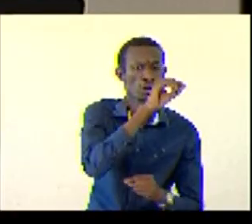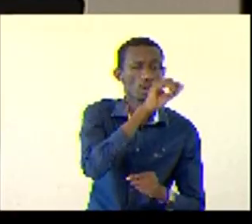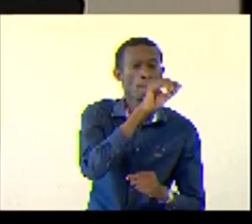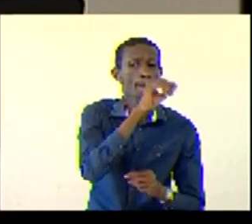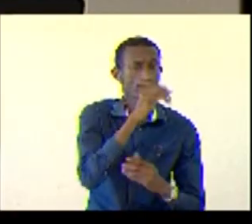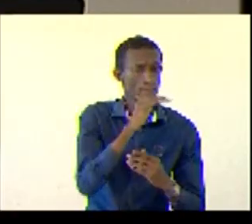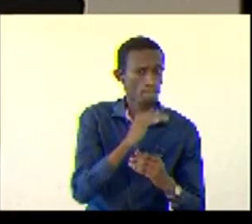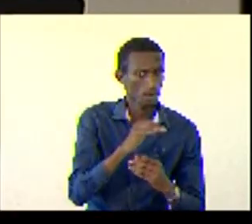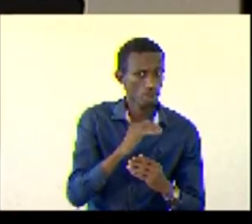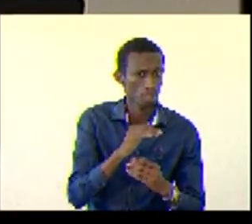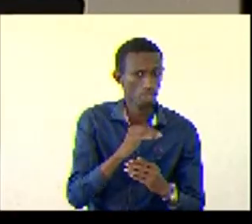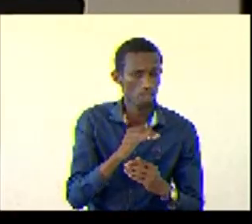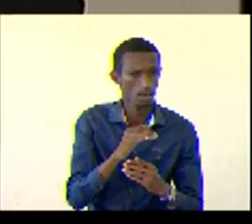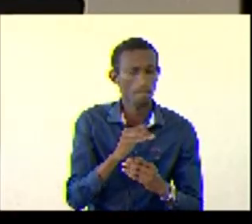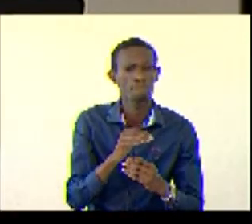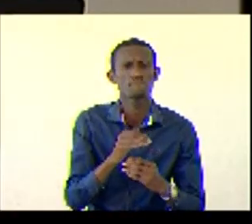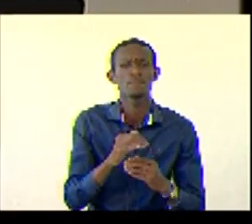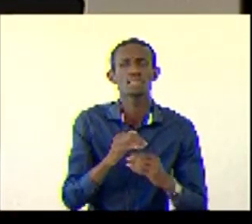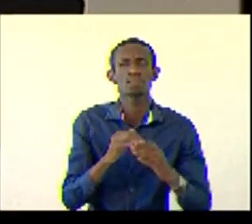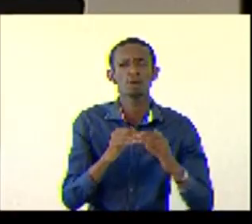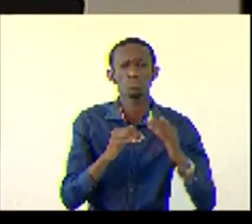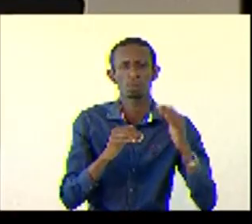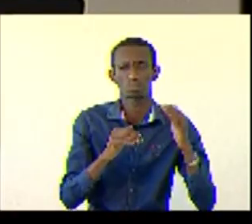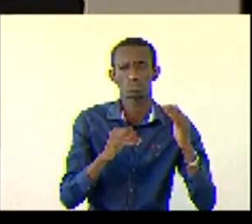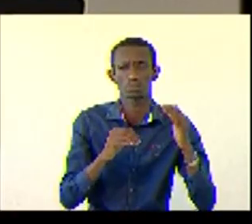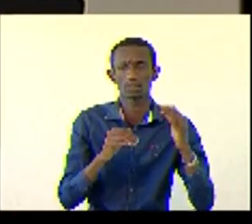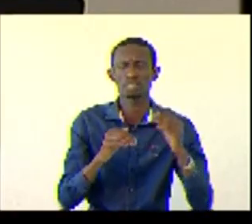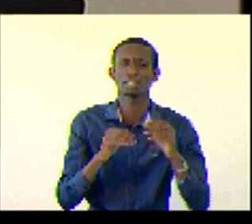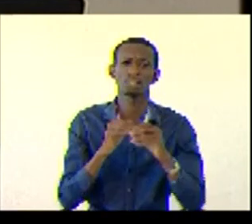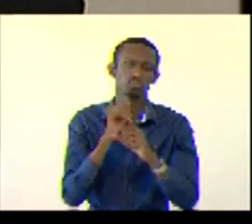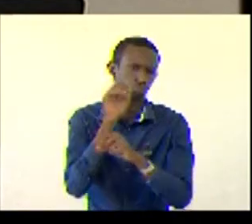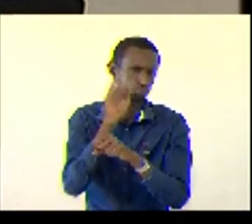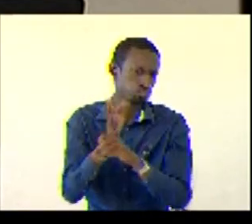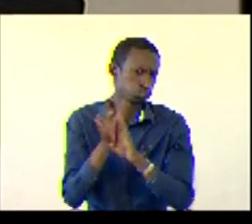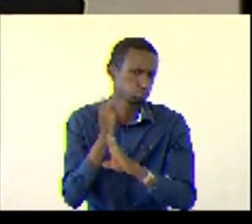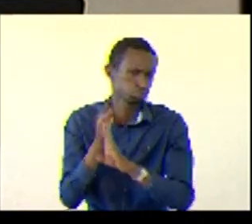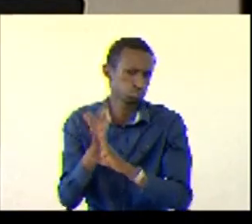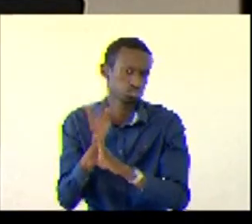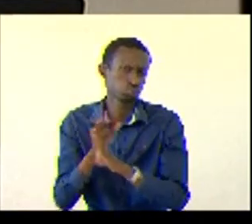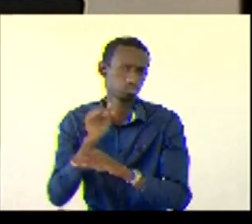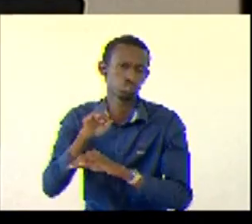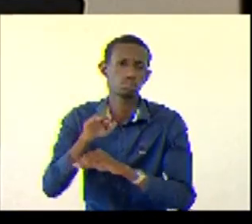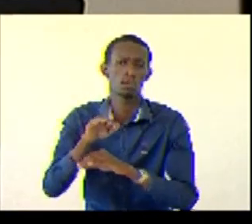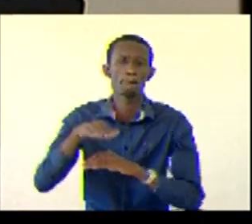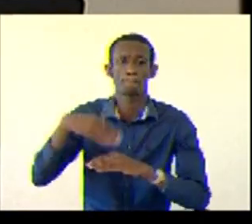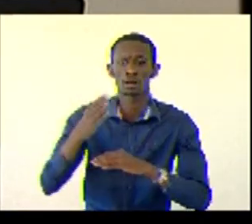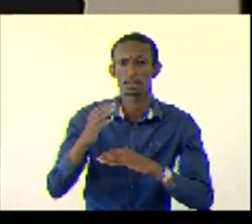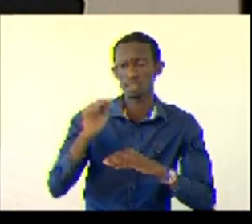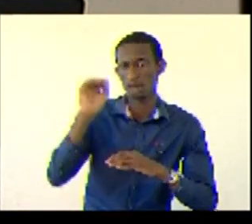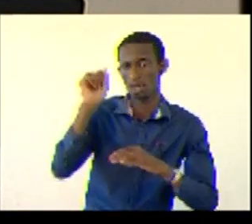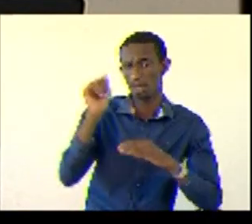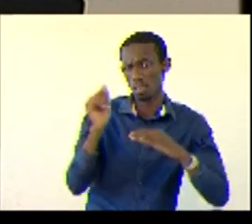got, this one is much faster than this one, and these reactions are all ending at the same